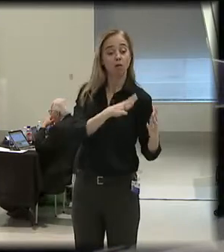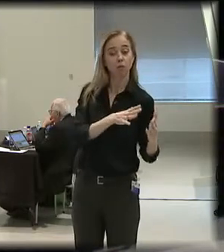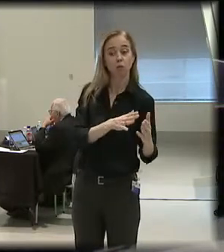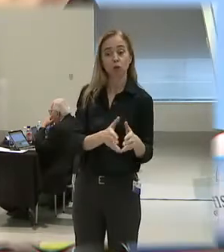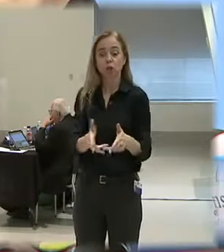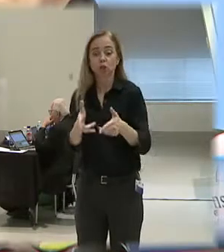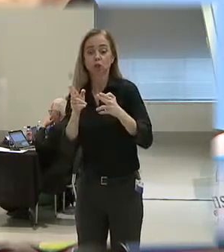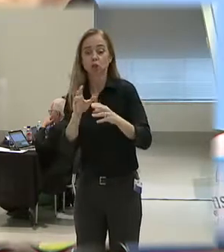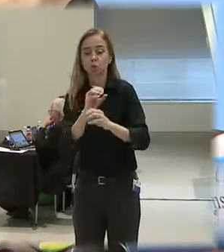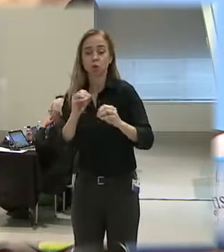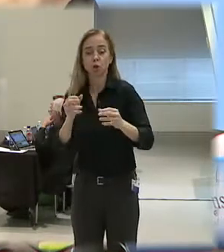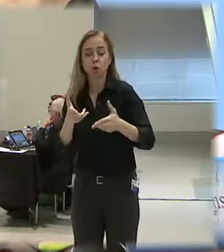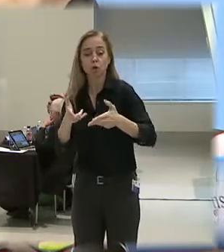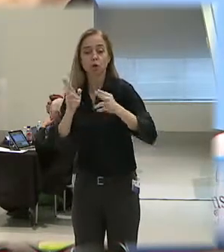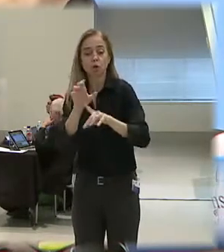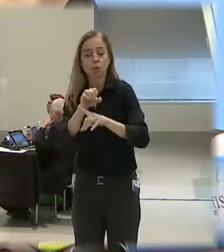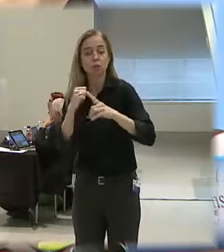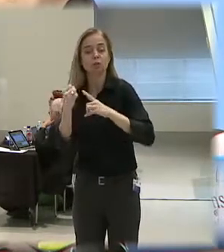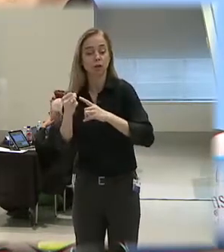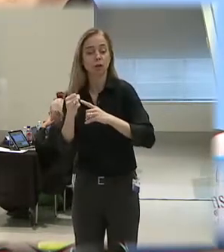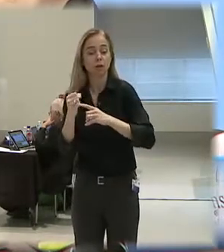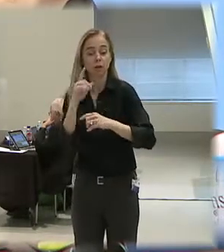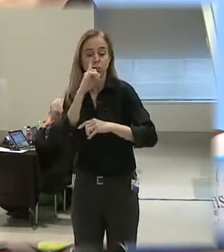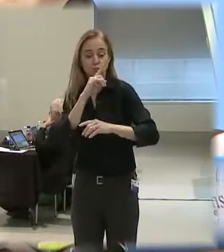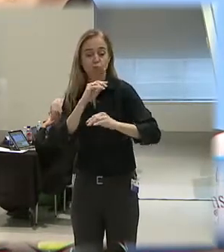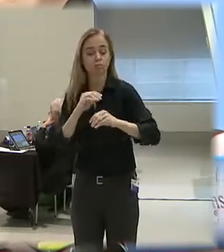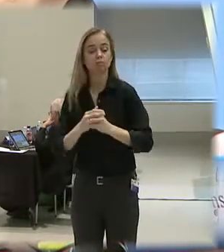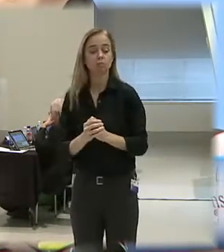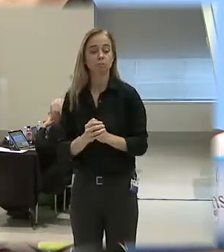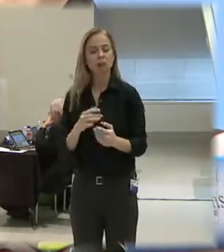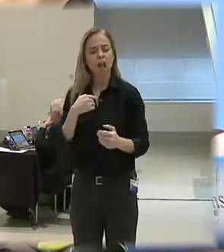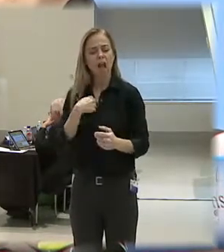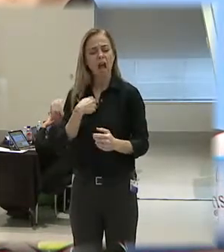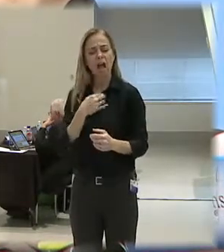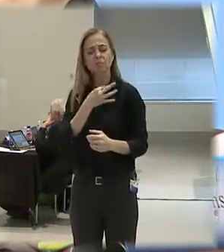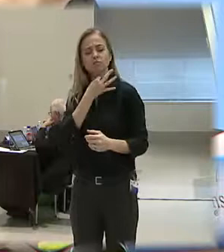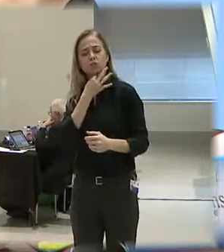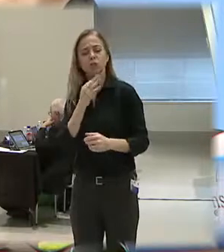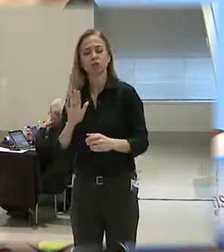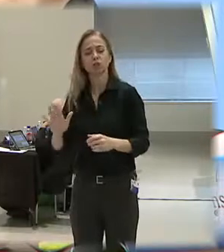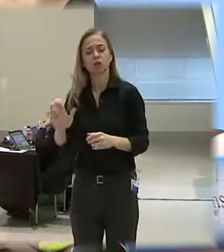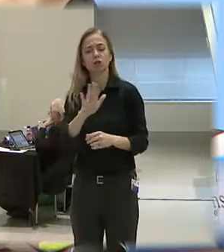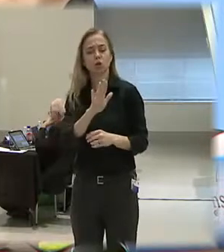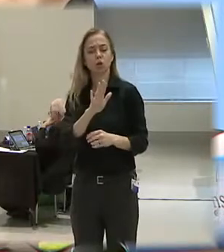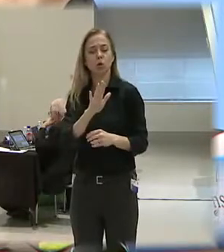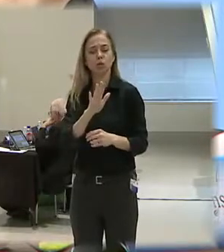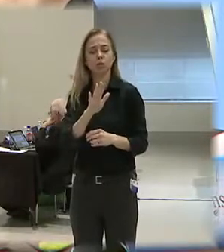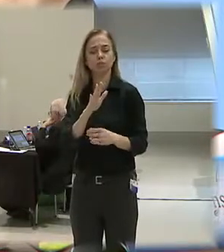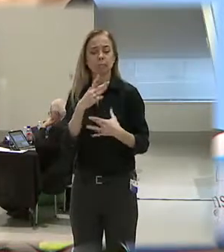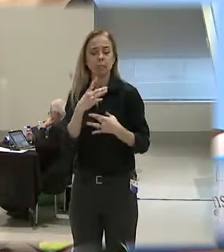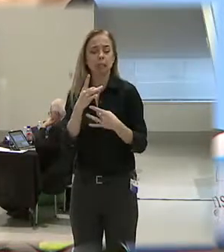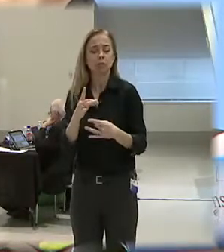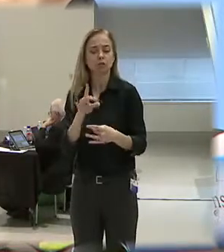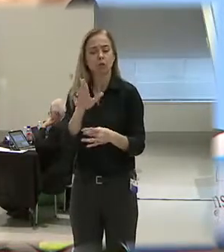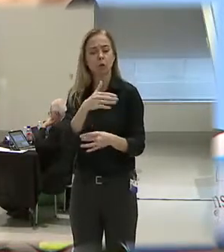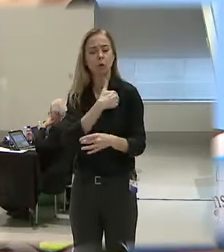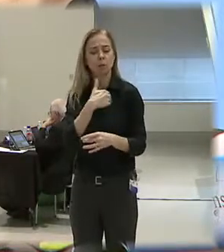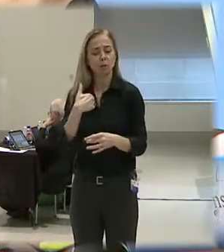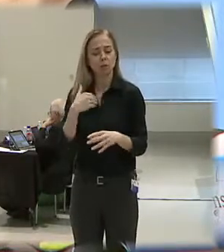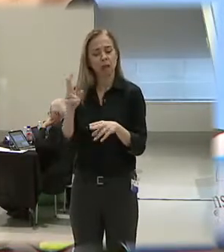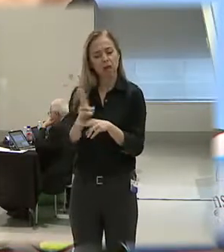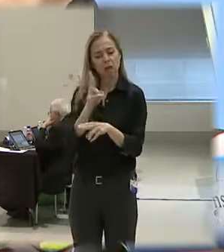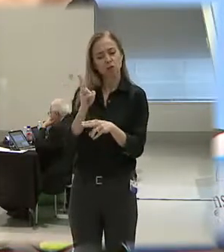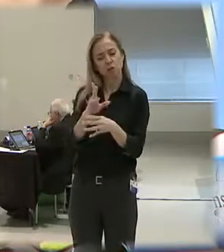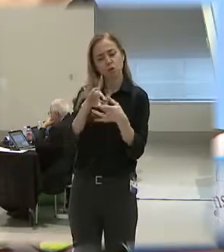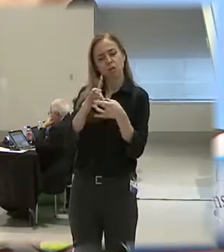shoot scenarios. I'd be interested in your opinion about the interest among, say, your membership and the utility of that kind